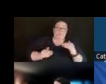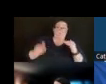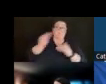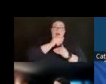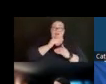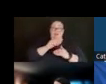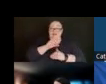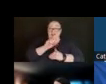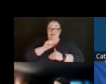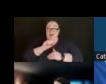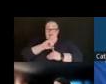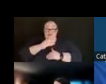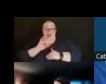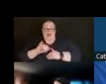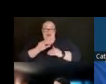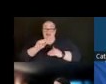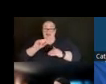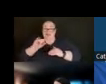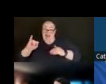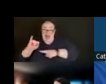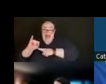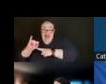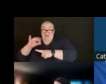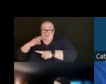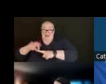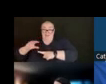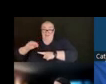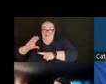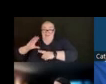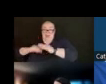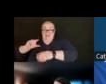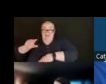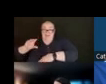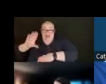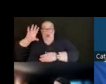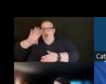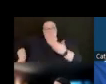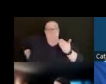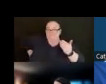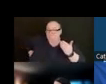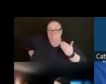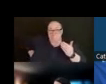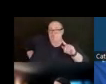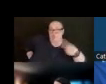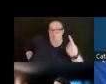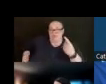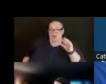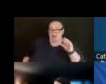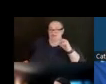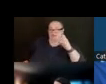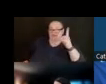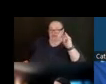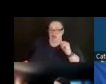maximum SSI benefit, SSI goes away completely and Johnny just has SSDI. If it's still a little